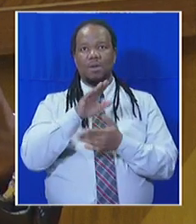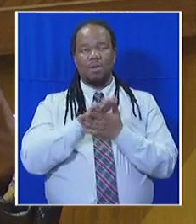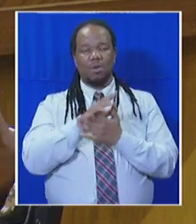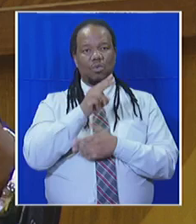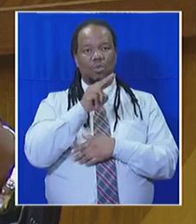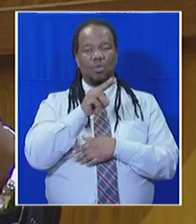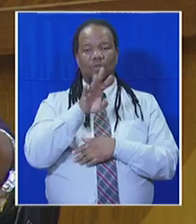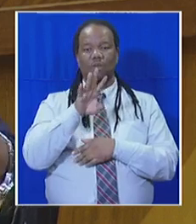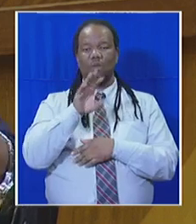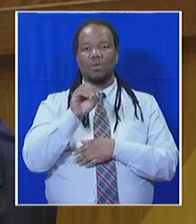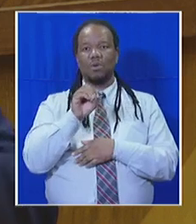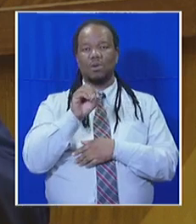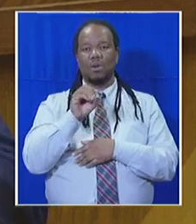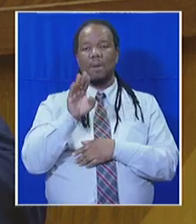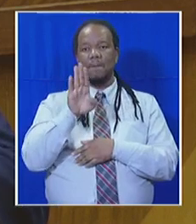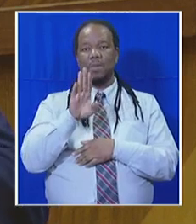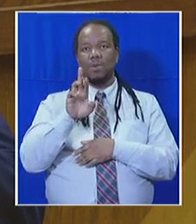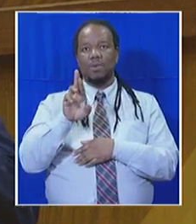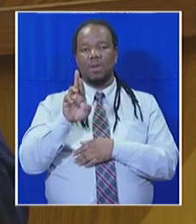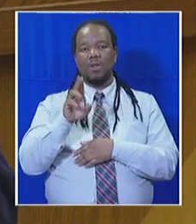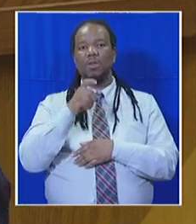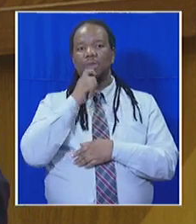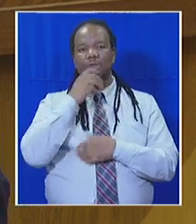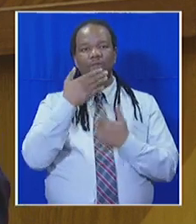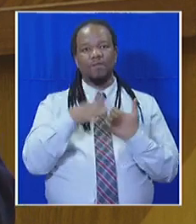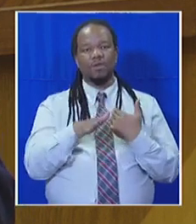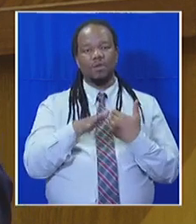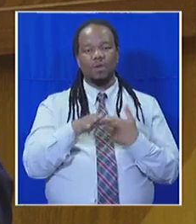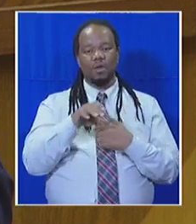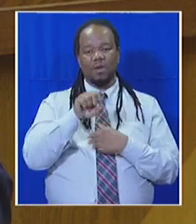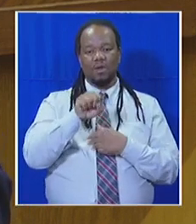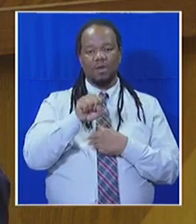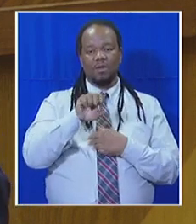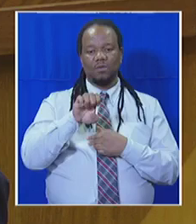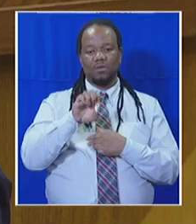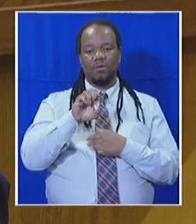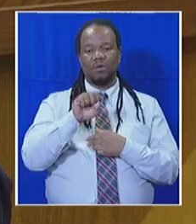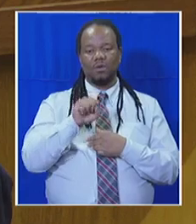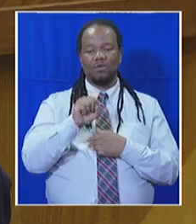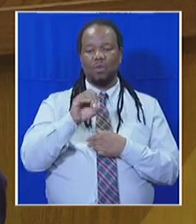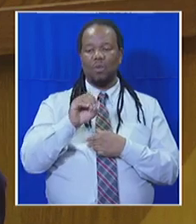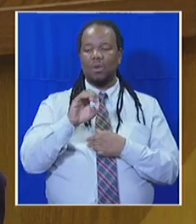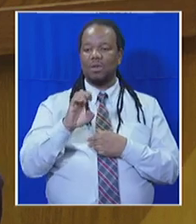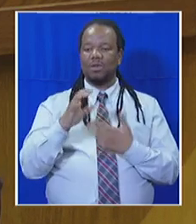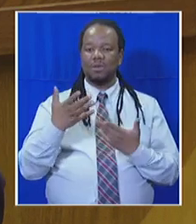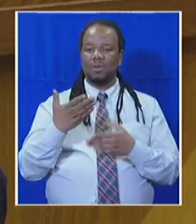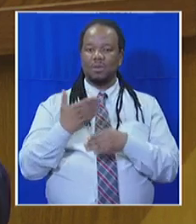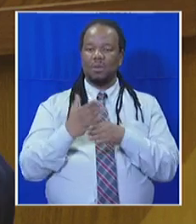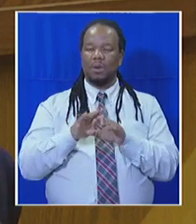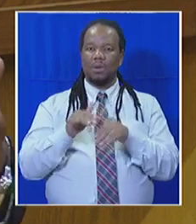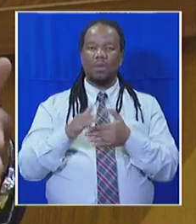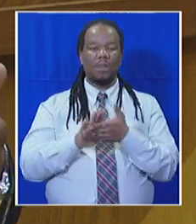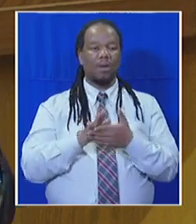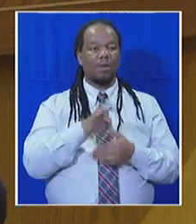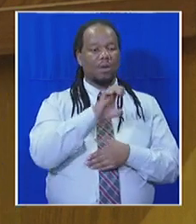rands has been used up, but the problem is that most of these SOEs are still unstable. Siyavuya xa sibona ukuthi Eskom noko